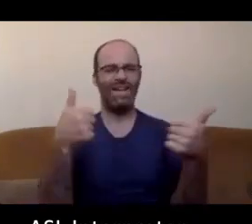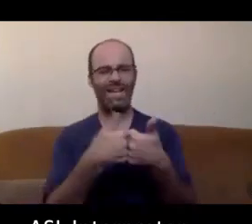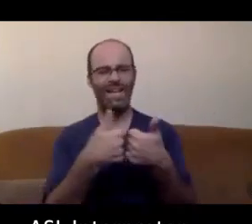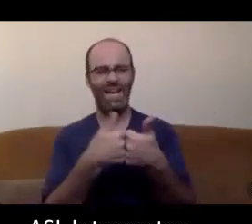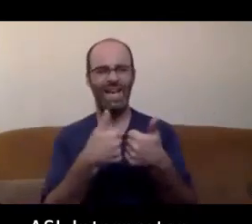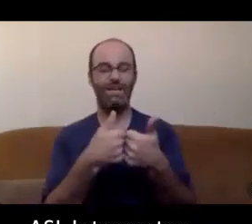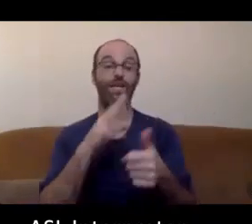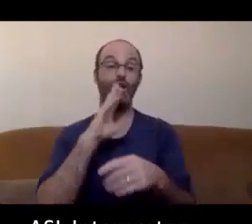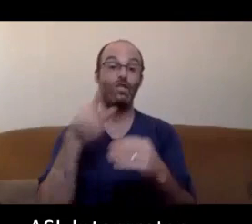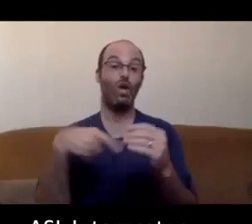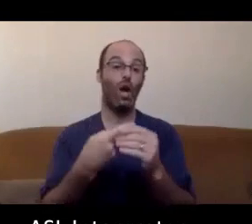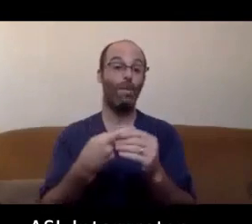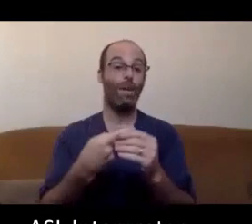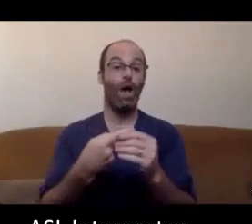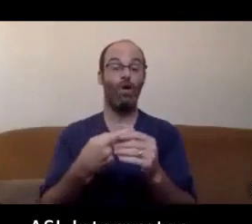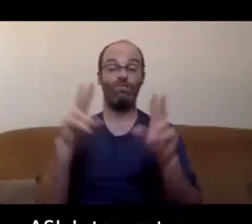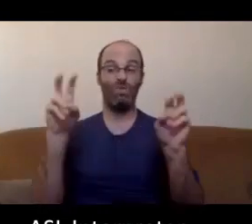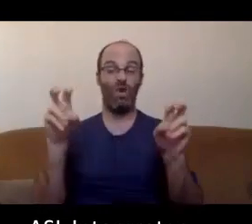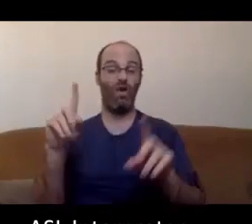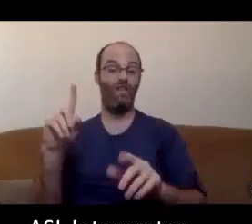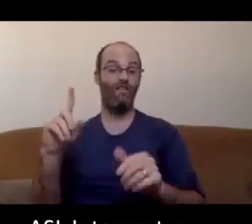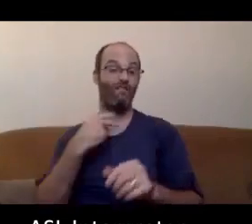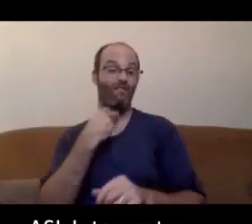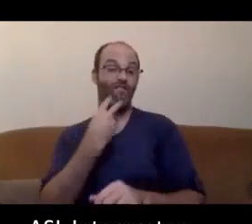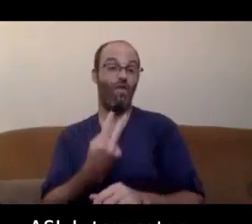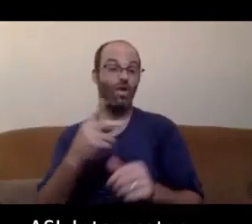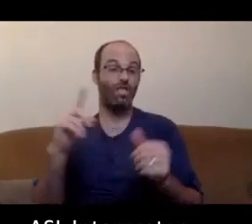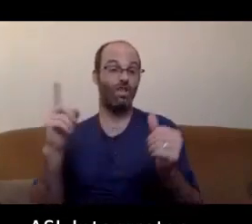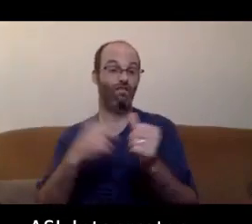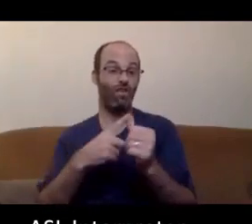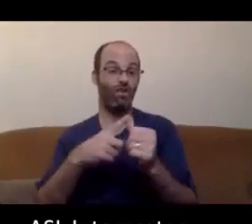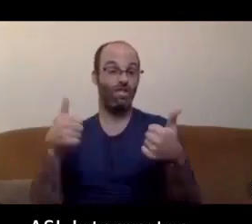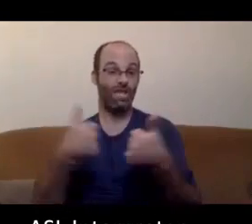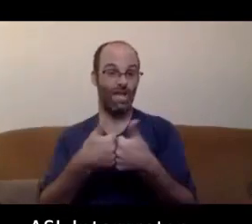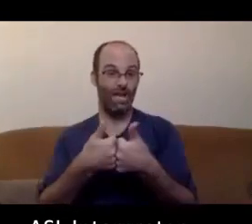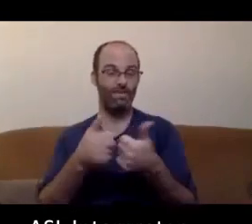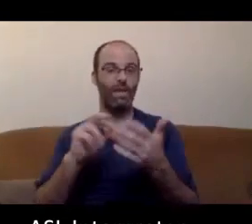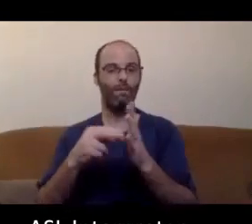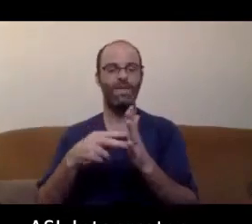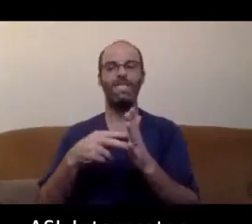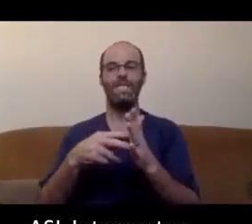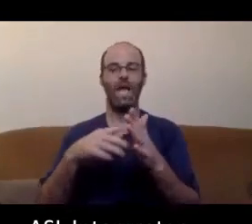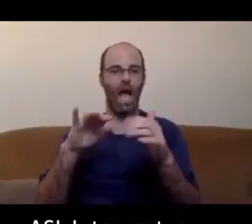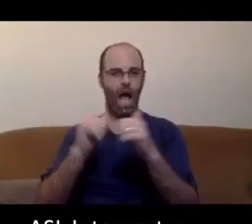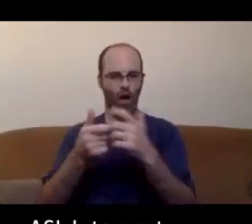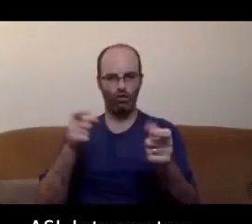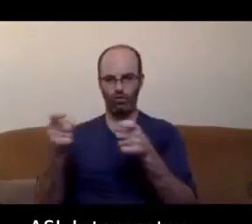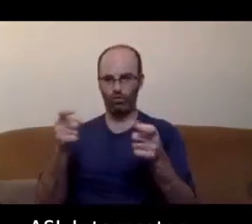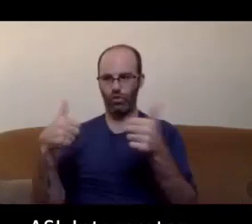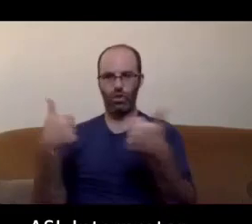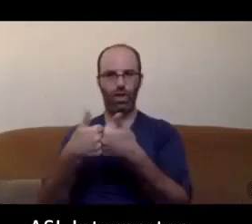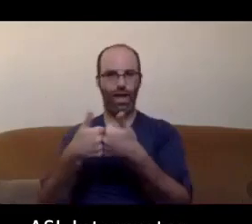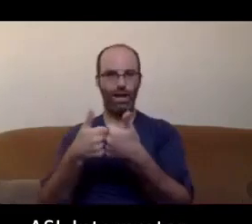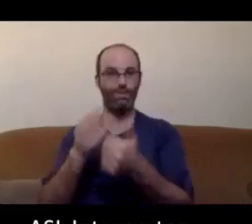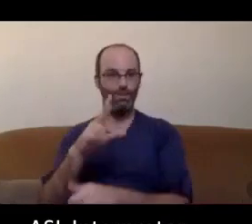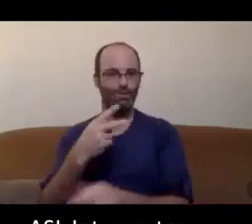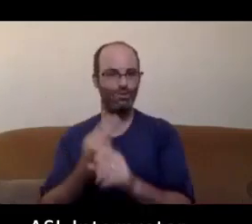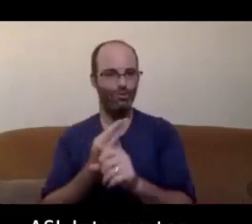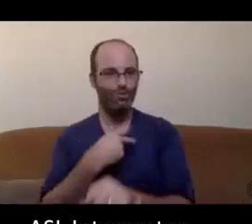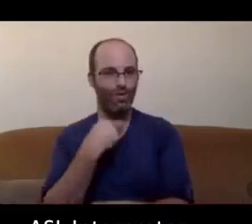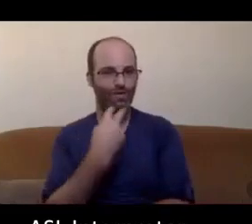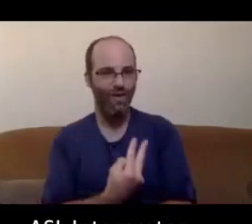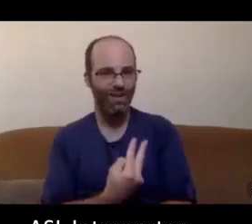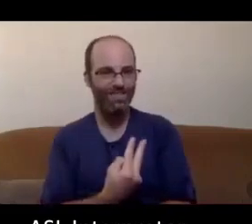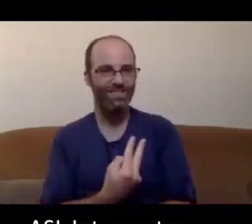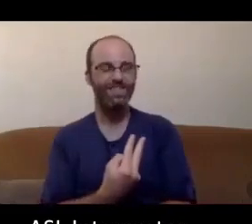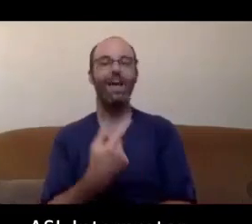first games. So these are games that are controlled by your voice. I also play a number of other audio games, and